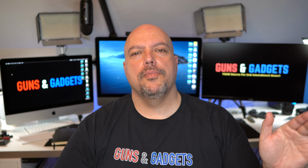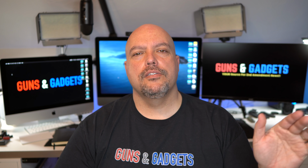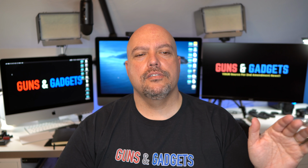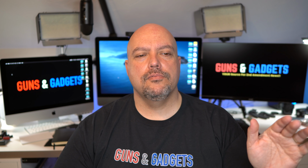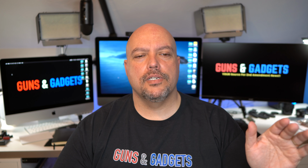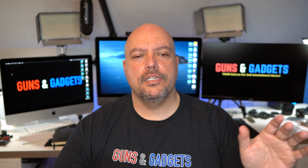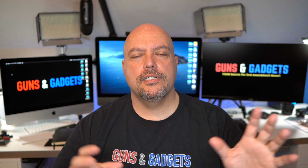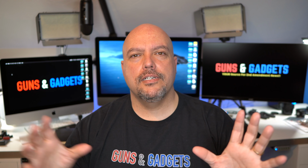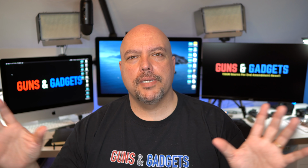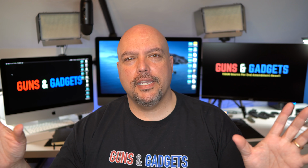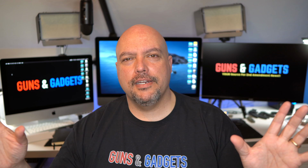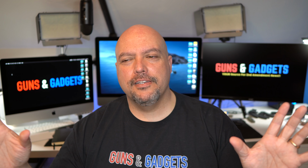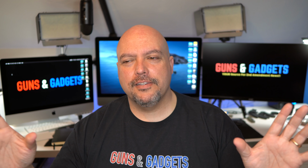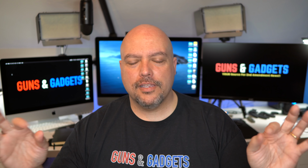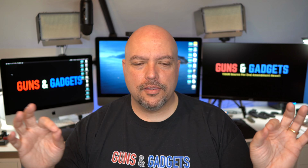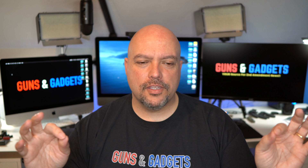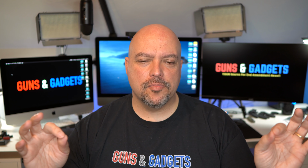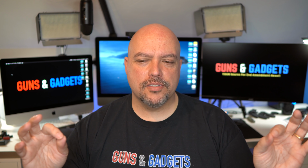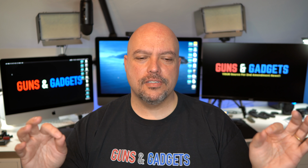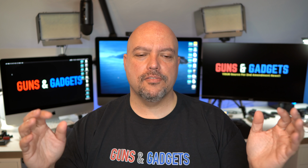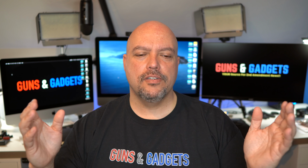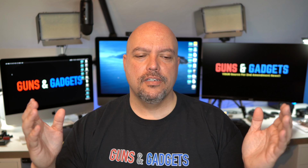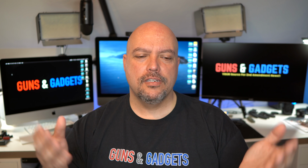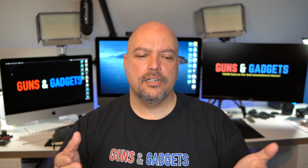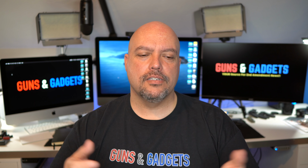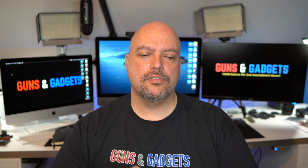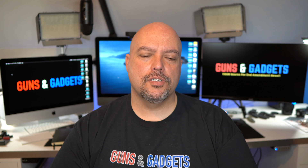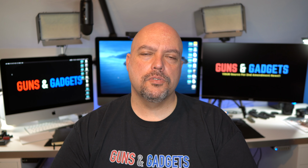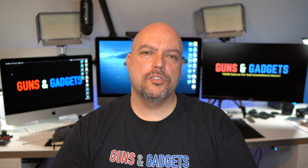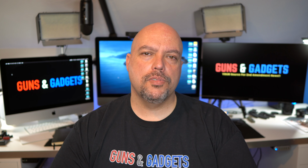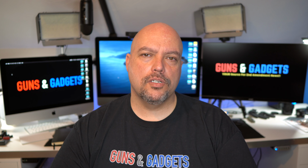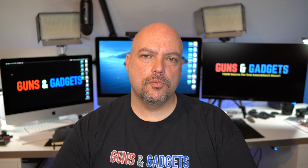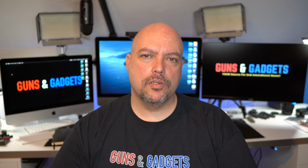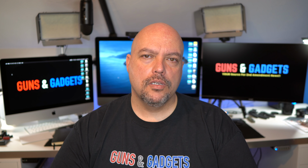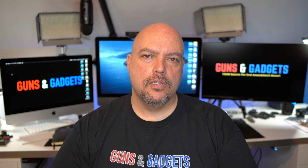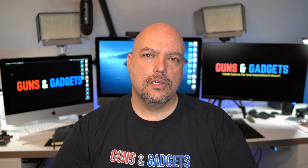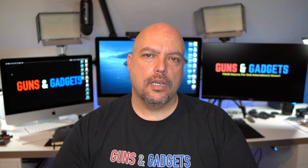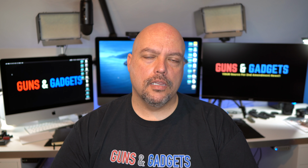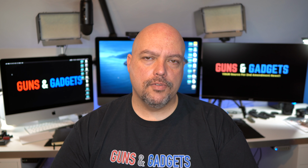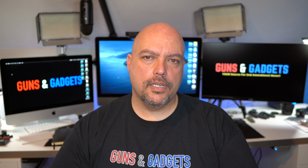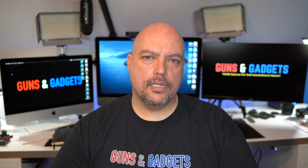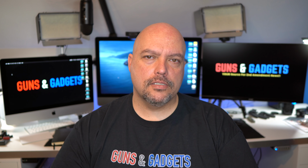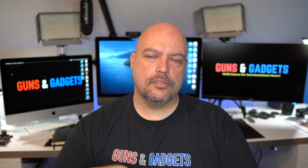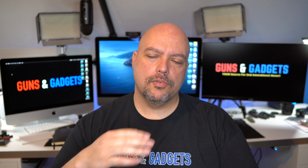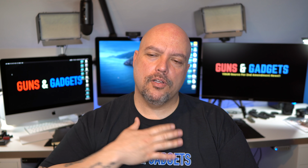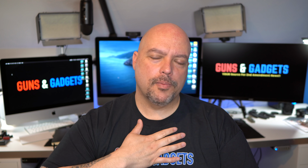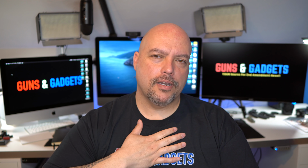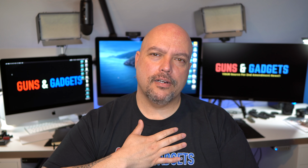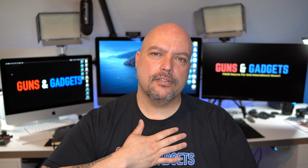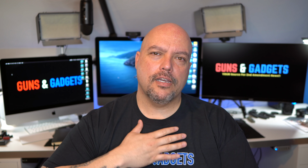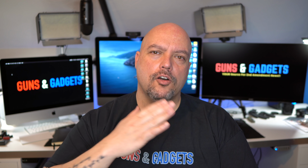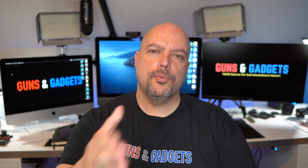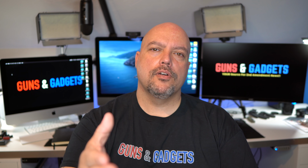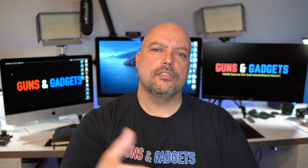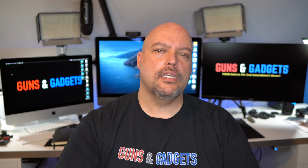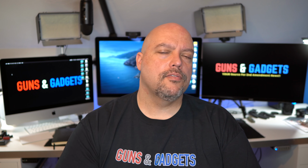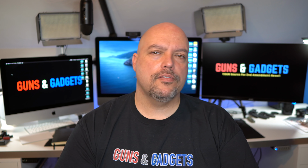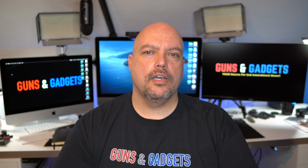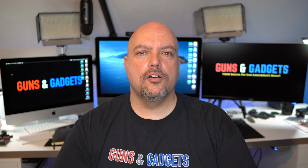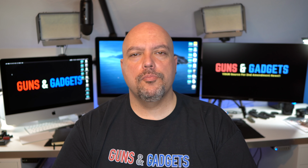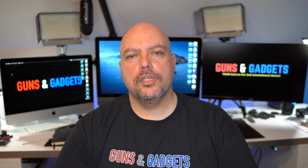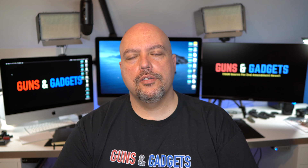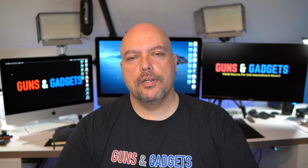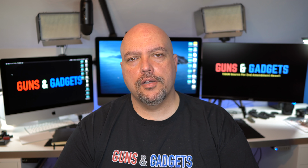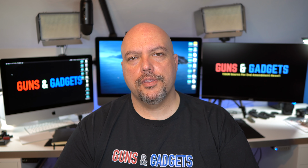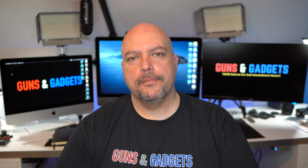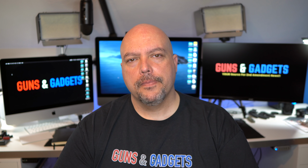to the comments when I need to clear my head and think about stuff. So this one should be a good one. I love you guys with all of my heart. I hope you're all safe.